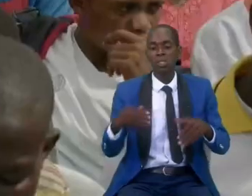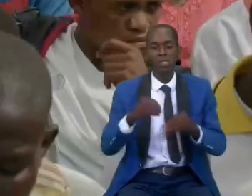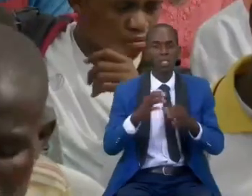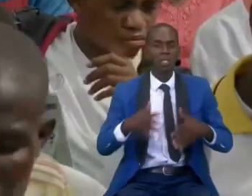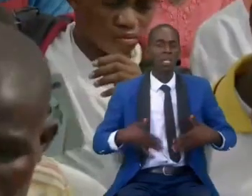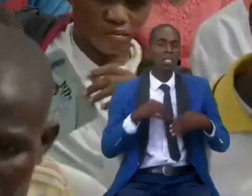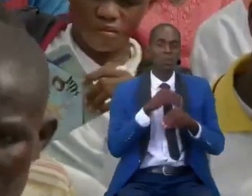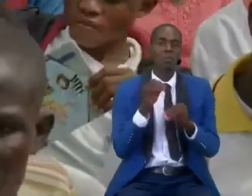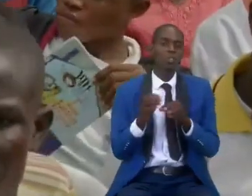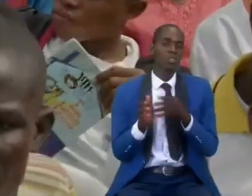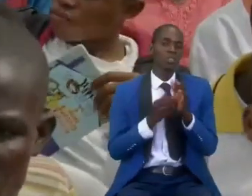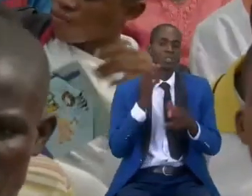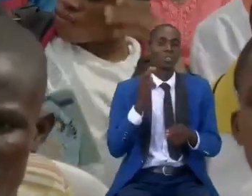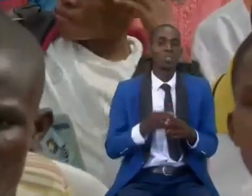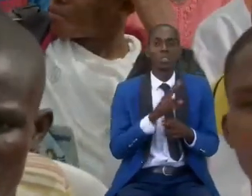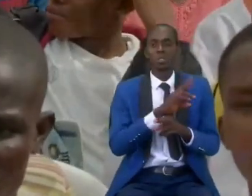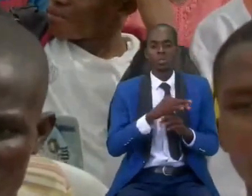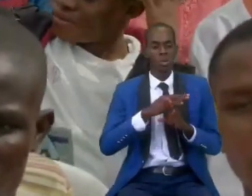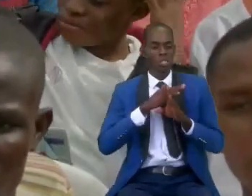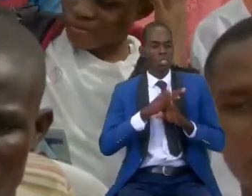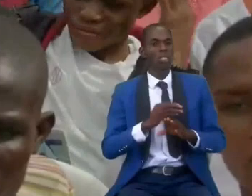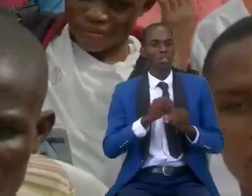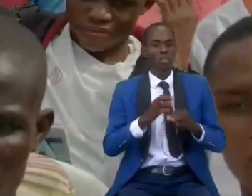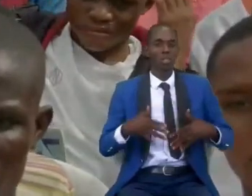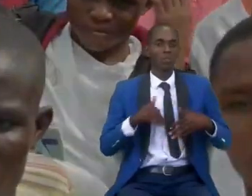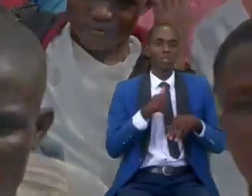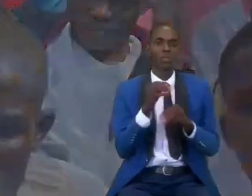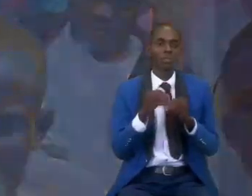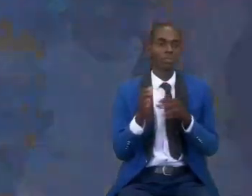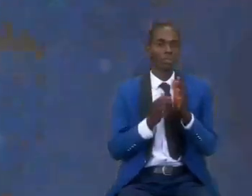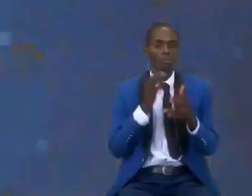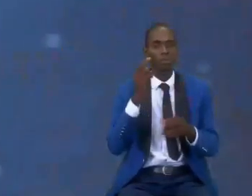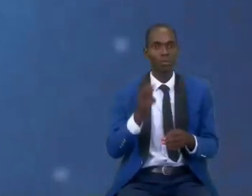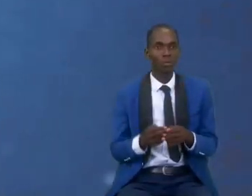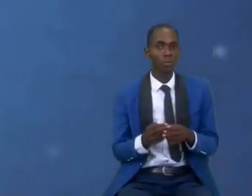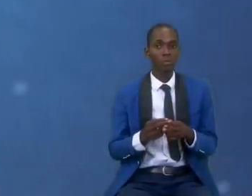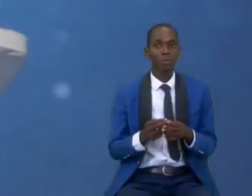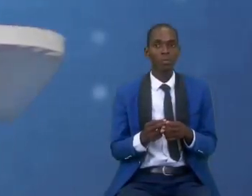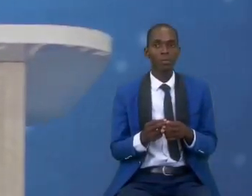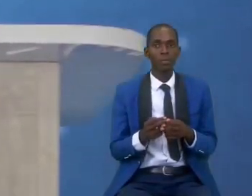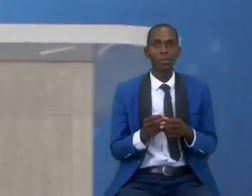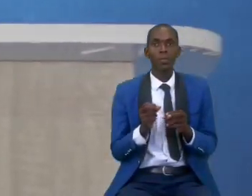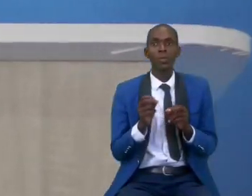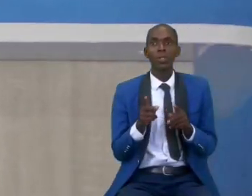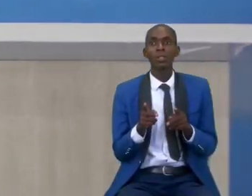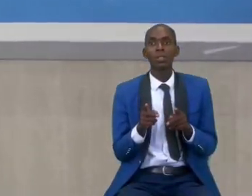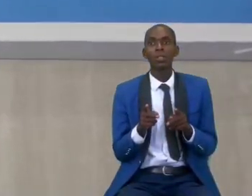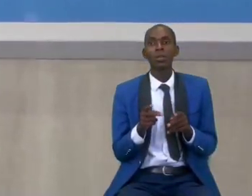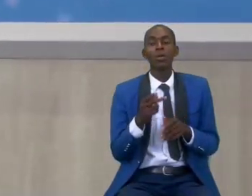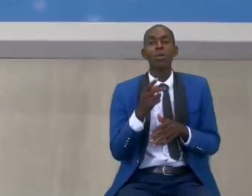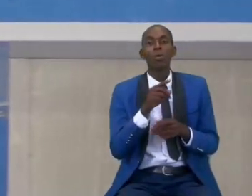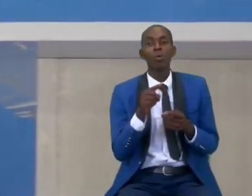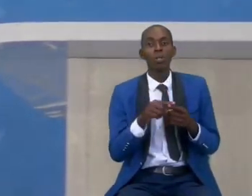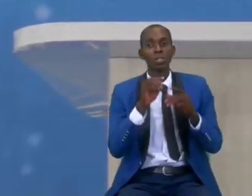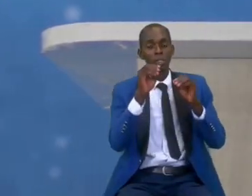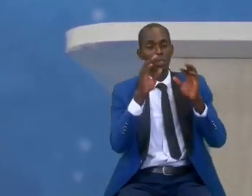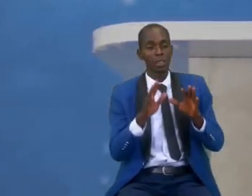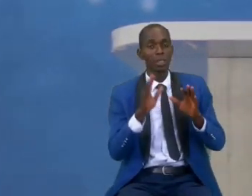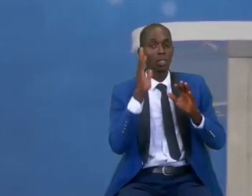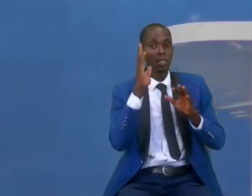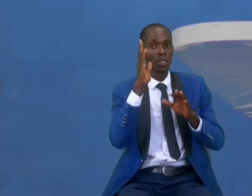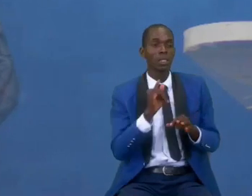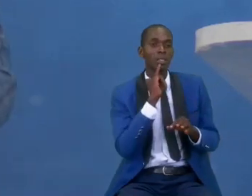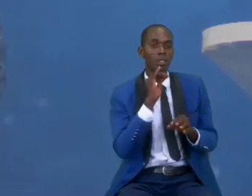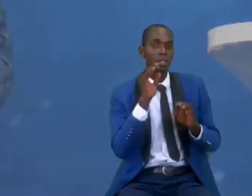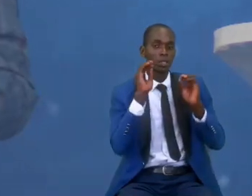anymore. Okay, I understand. When your teacher is teaching, lecturer is lecturing mathematics, you don't talk, you keep quiet, you only write, write,